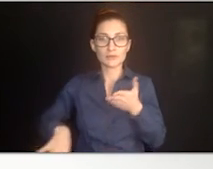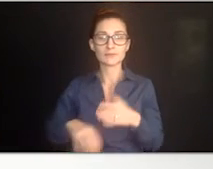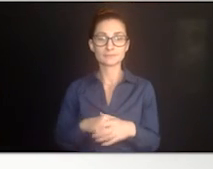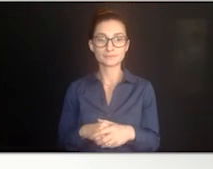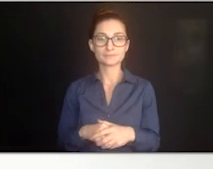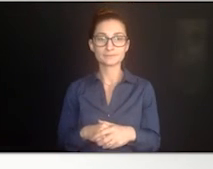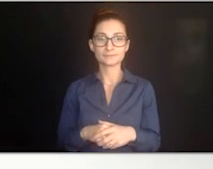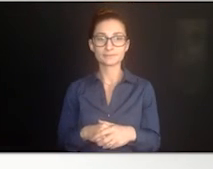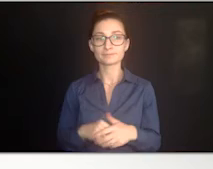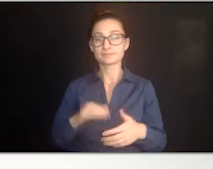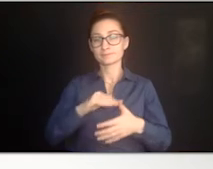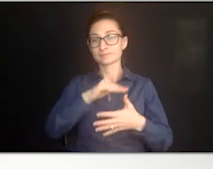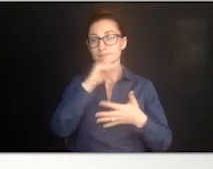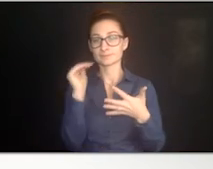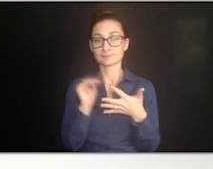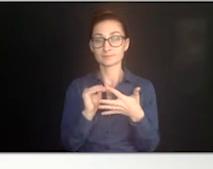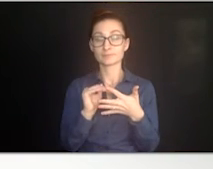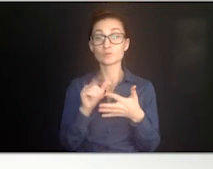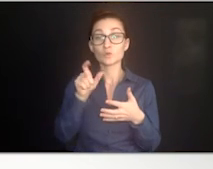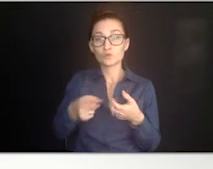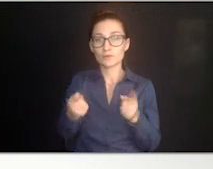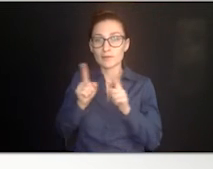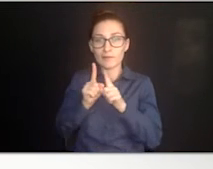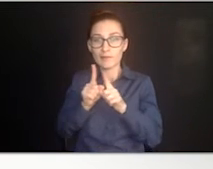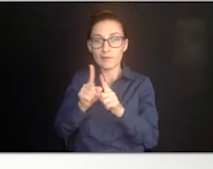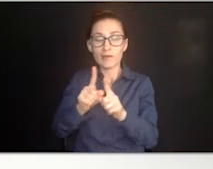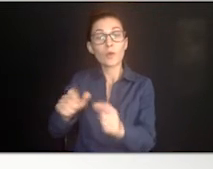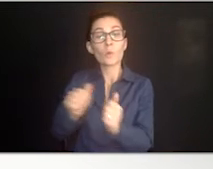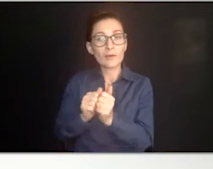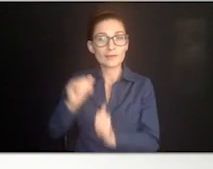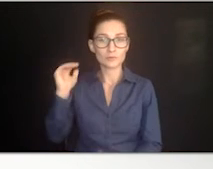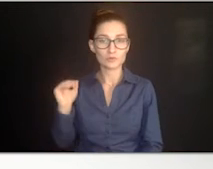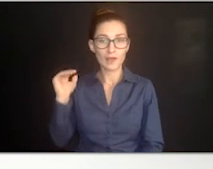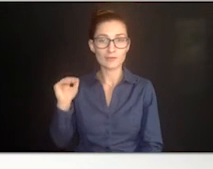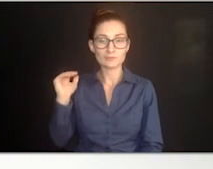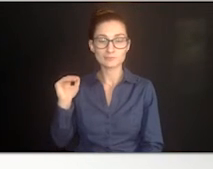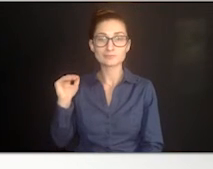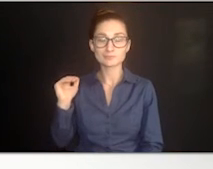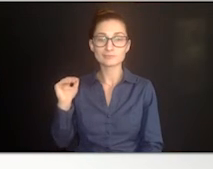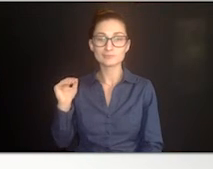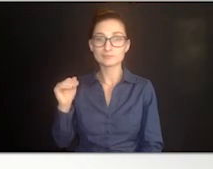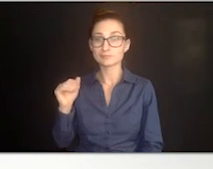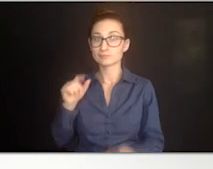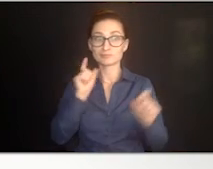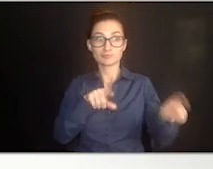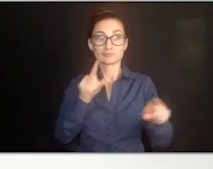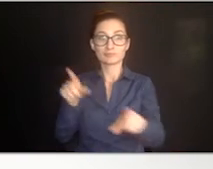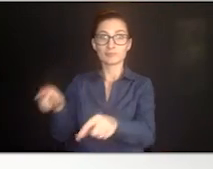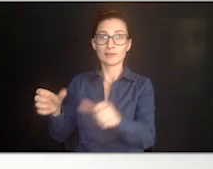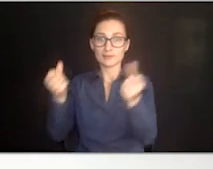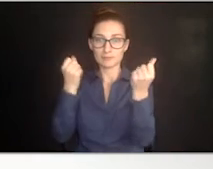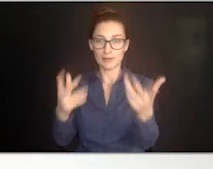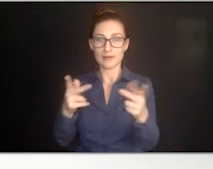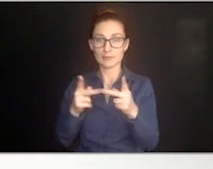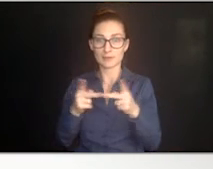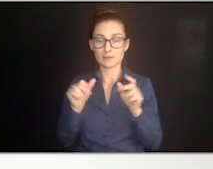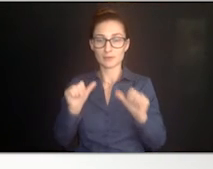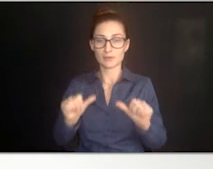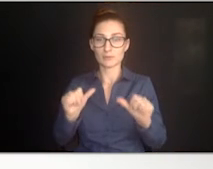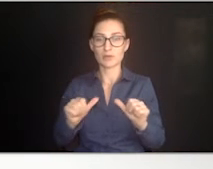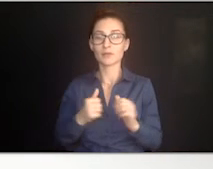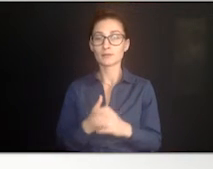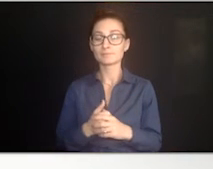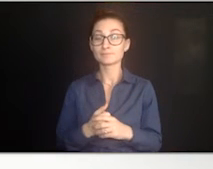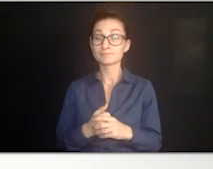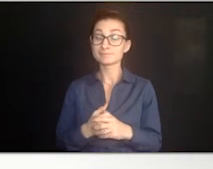your child to as many places as possible. A lot of times, students learn through incidental